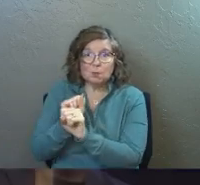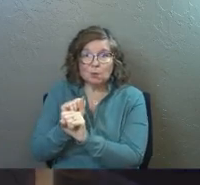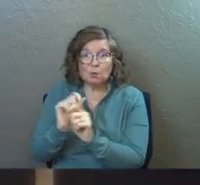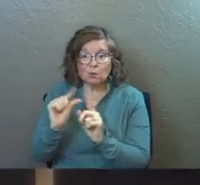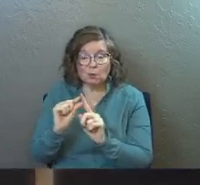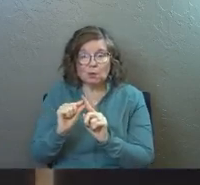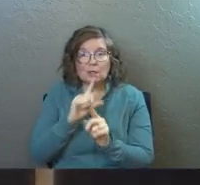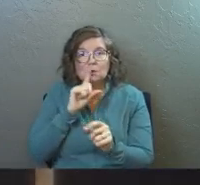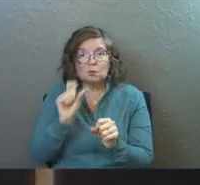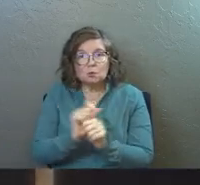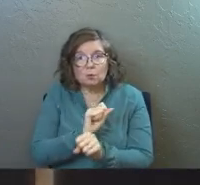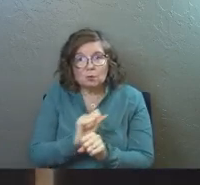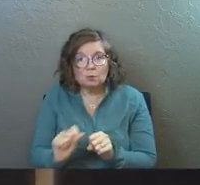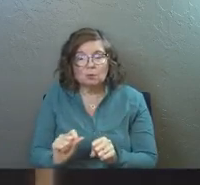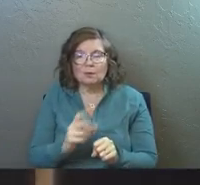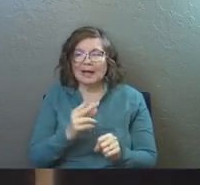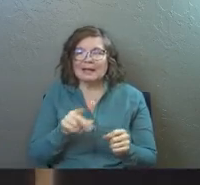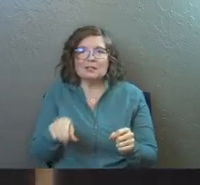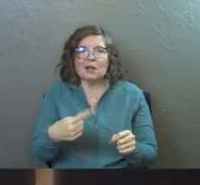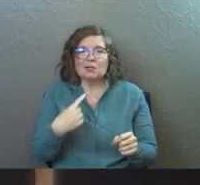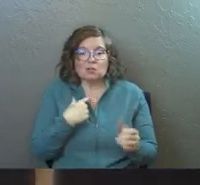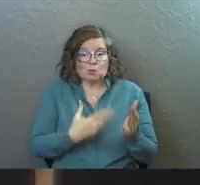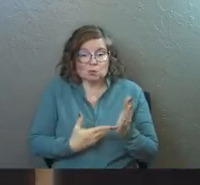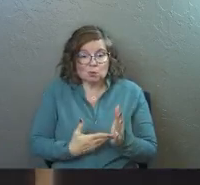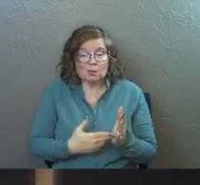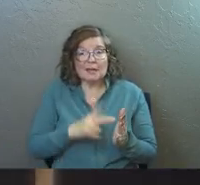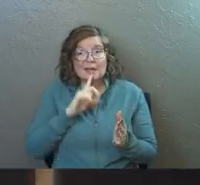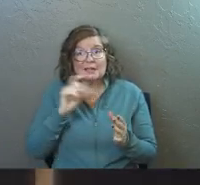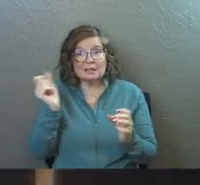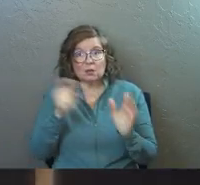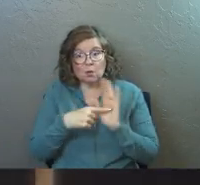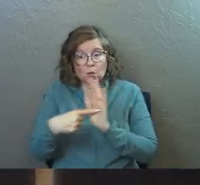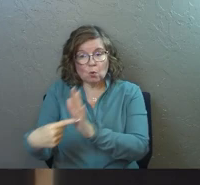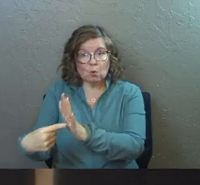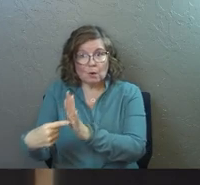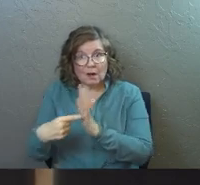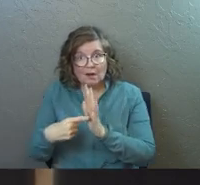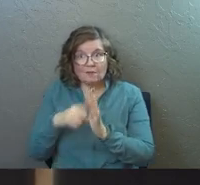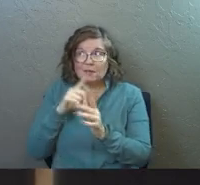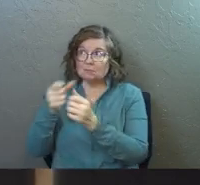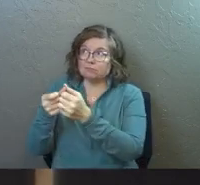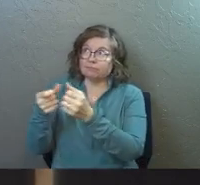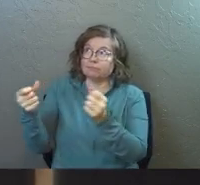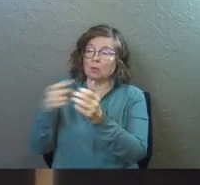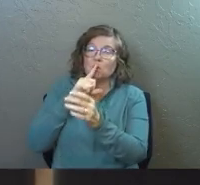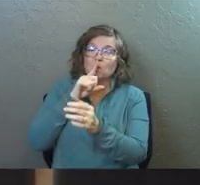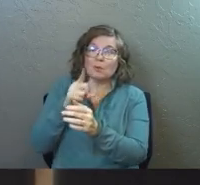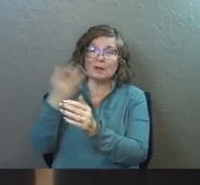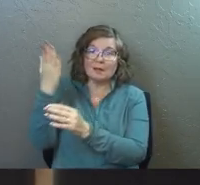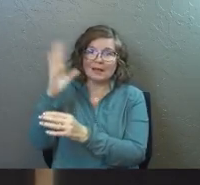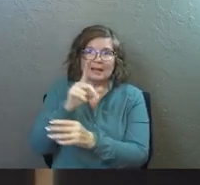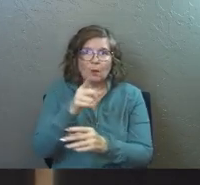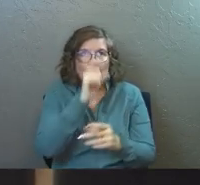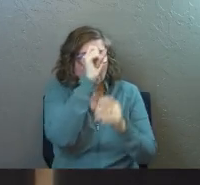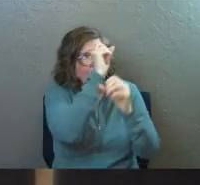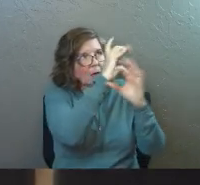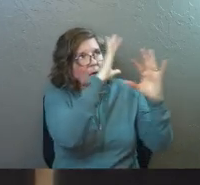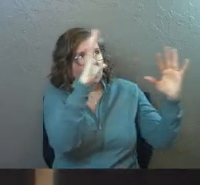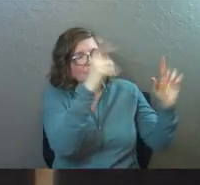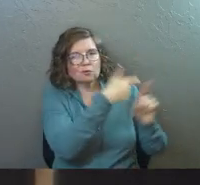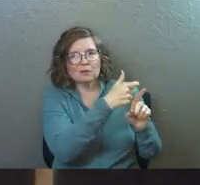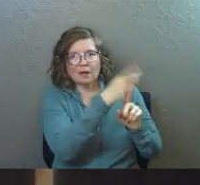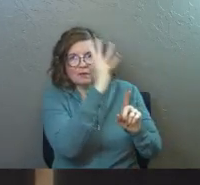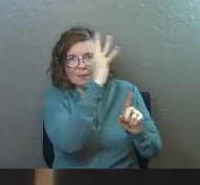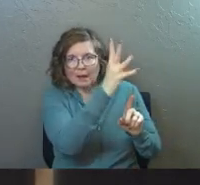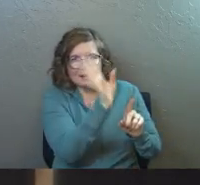true. And his word isn't just true, it's the revelation of the real God, not the one that you've imagined.